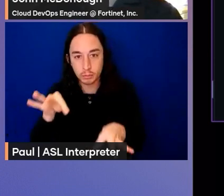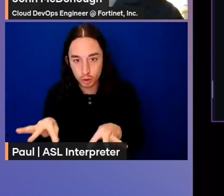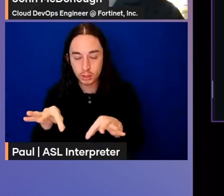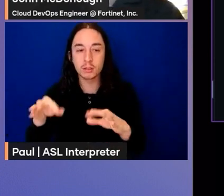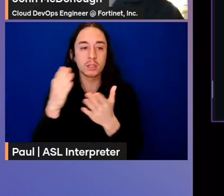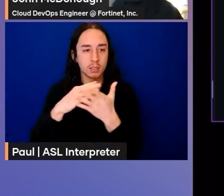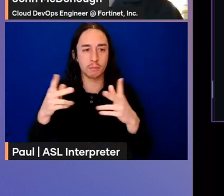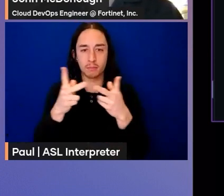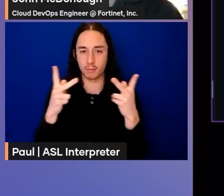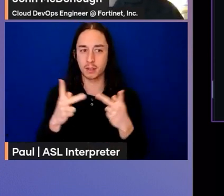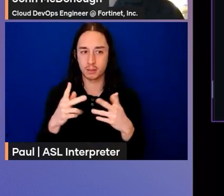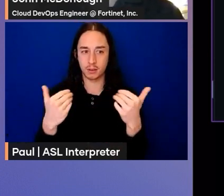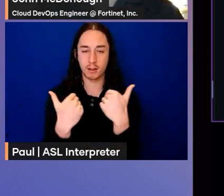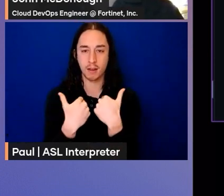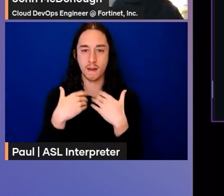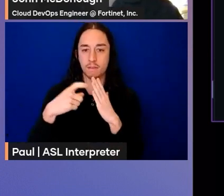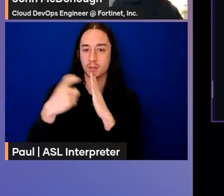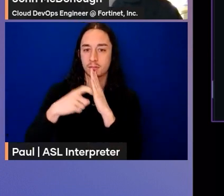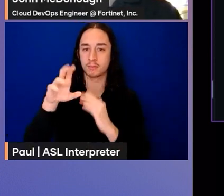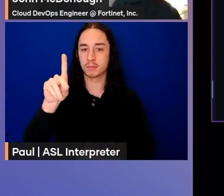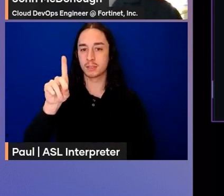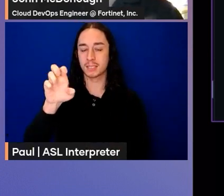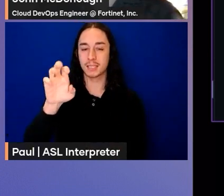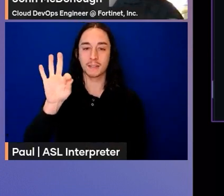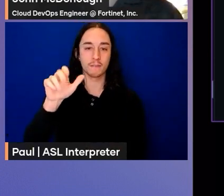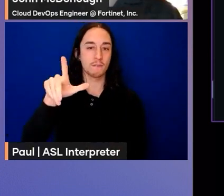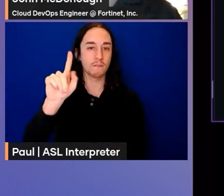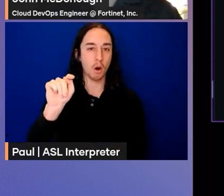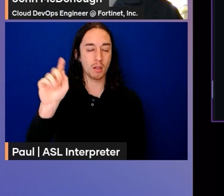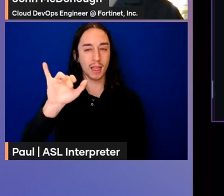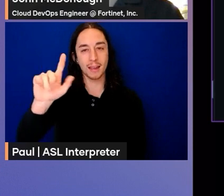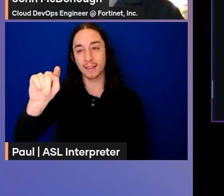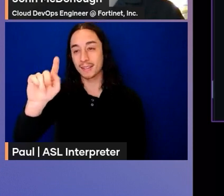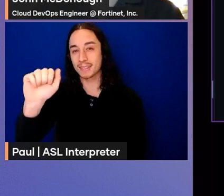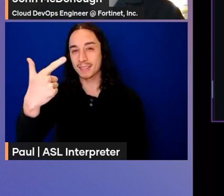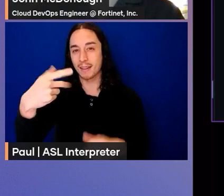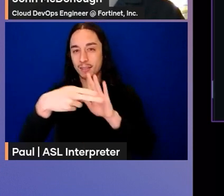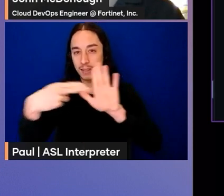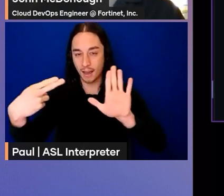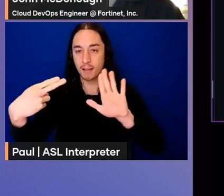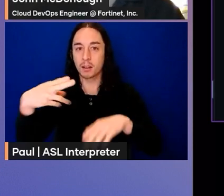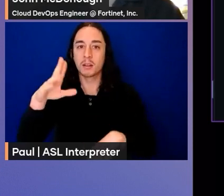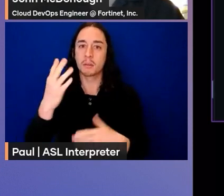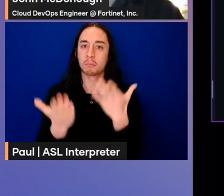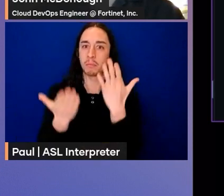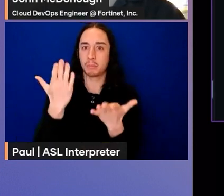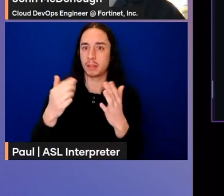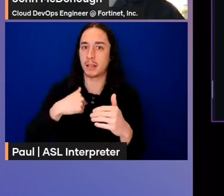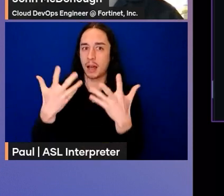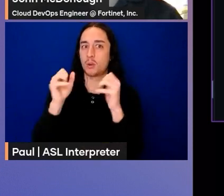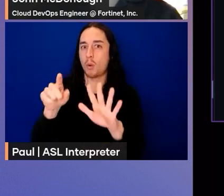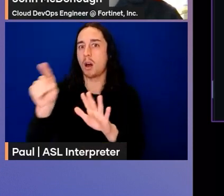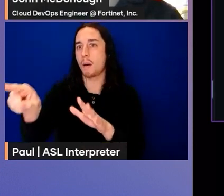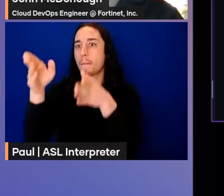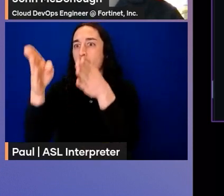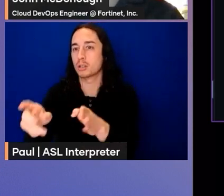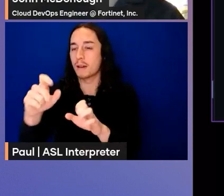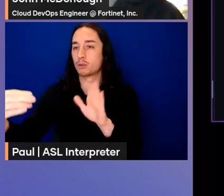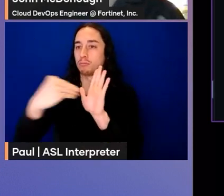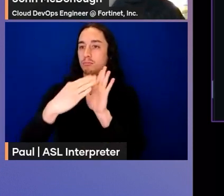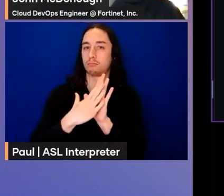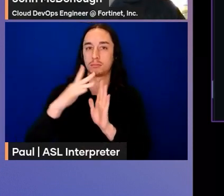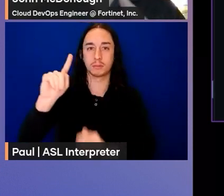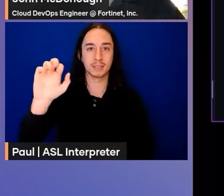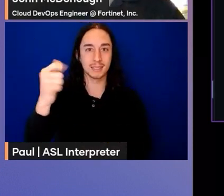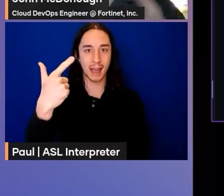tags, maybe I've defaulted that to none if I didn't want to make somebody put tags in. And so now when I call this module,